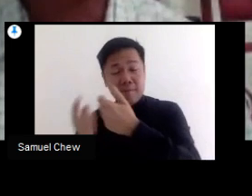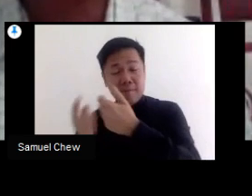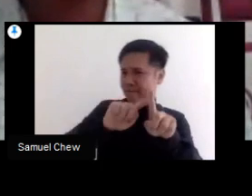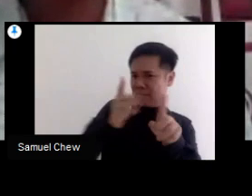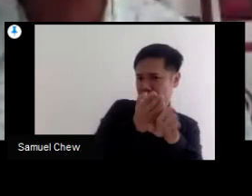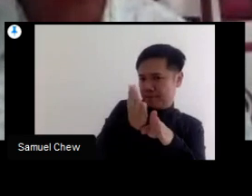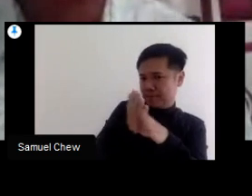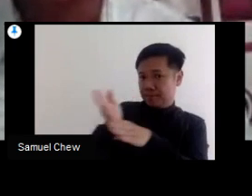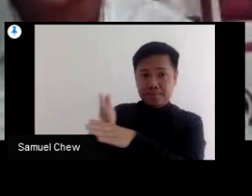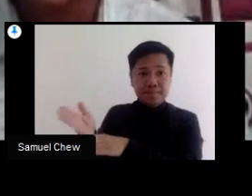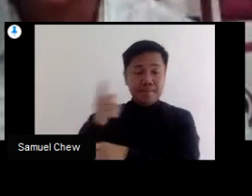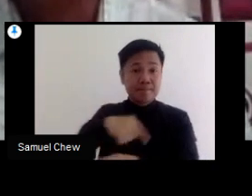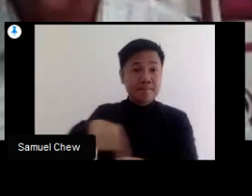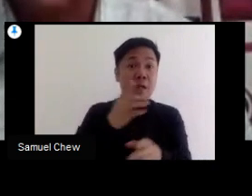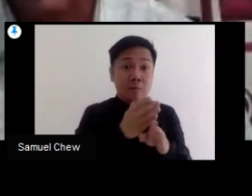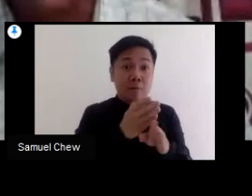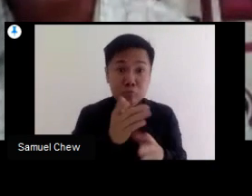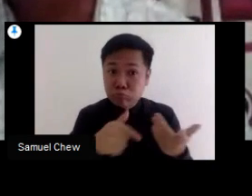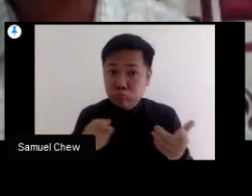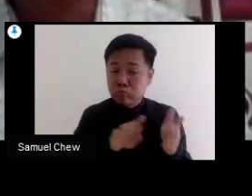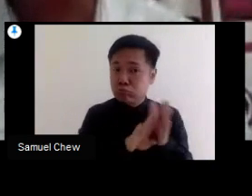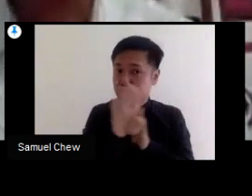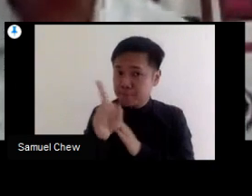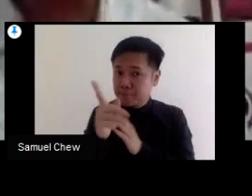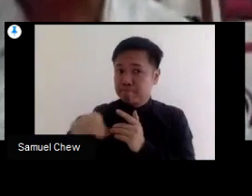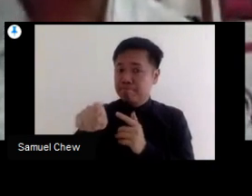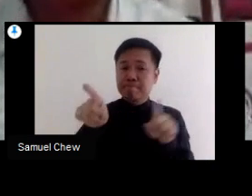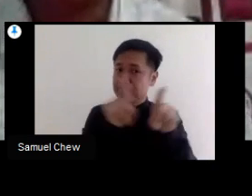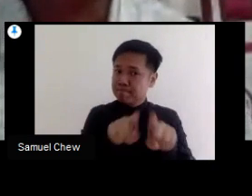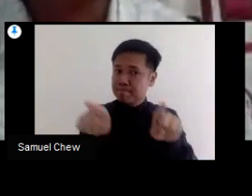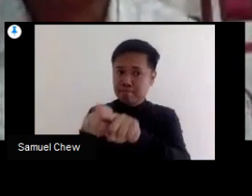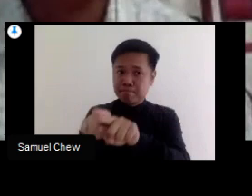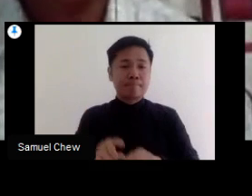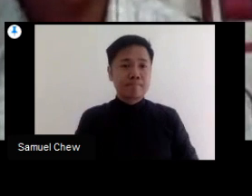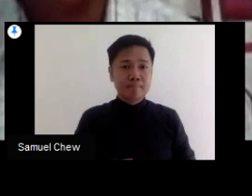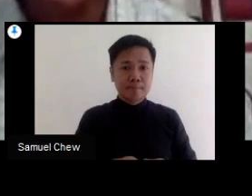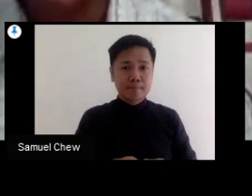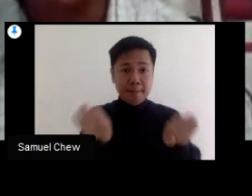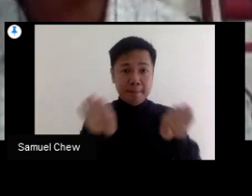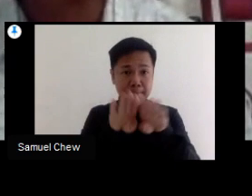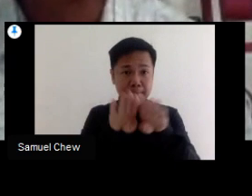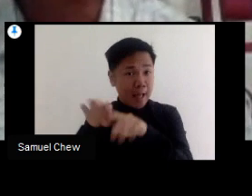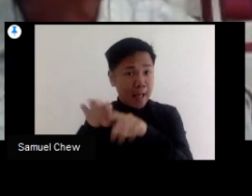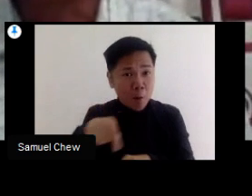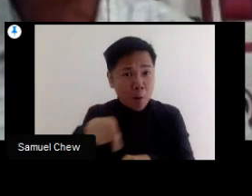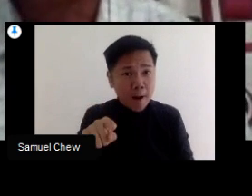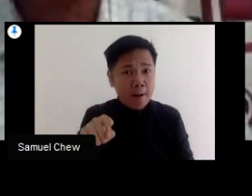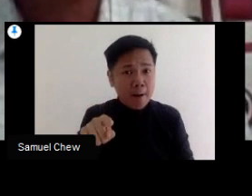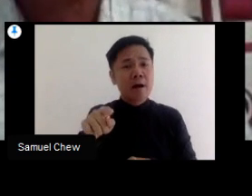important for achieving the said goals. Budget allocations to social services now stand in excess of 7% of the